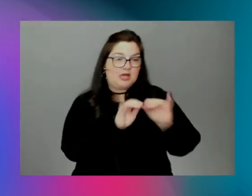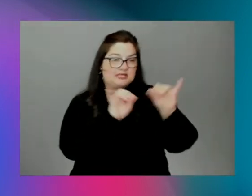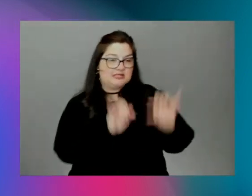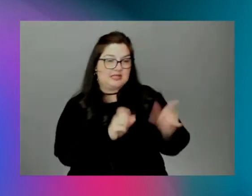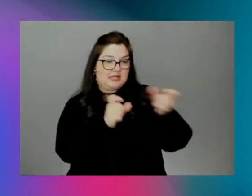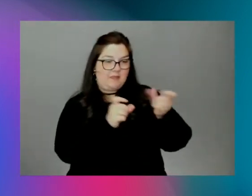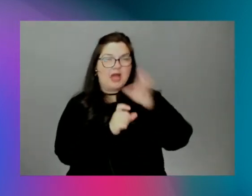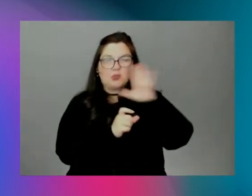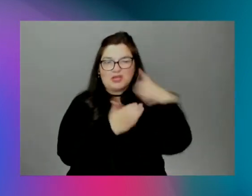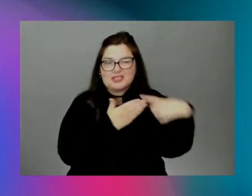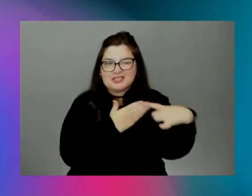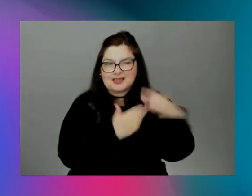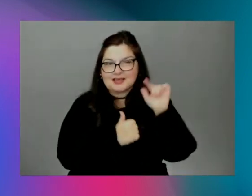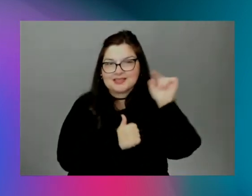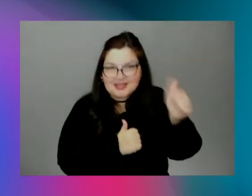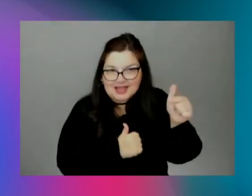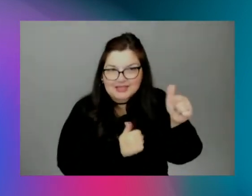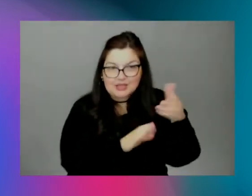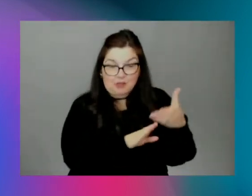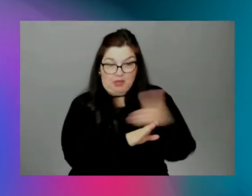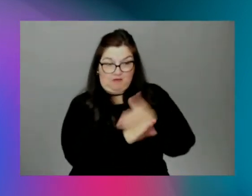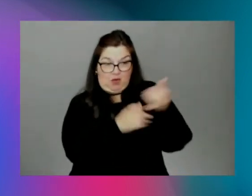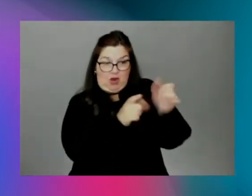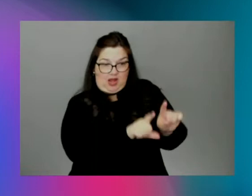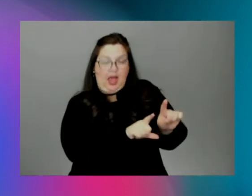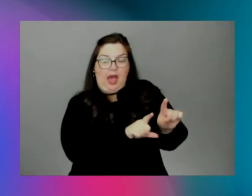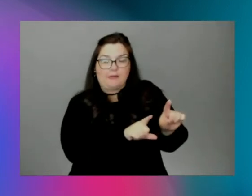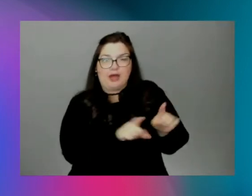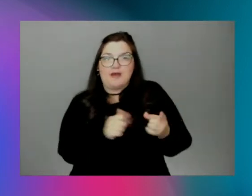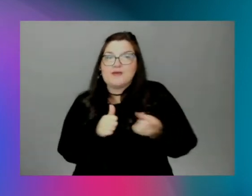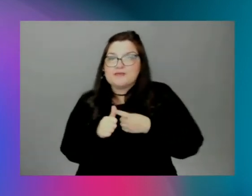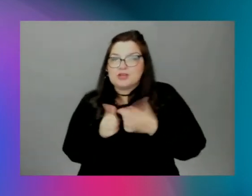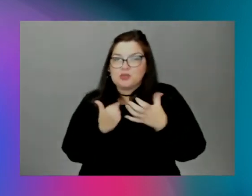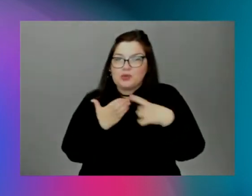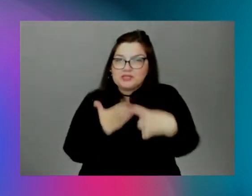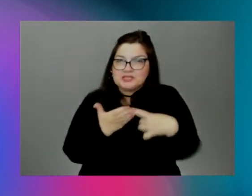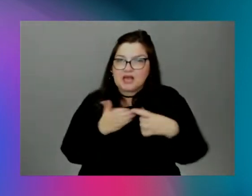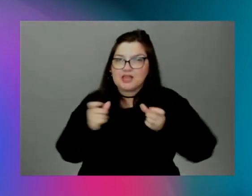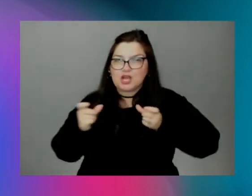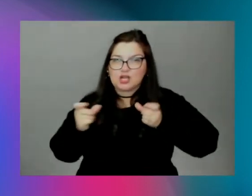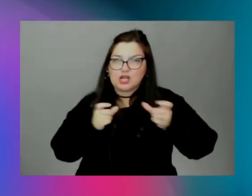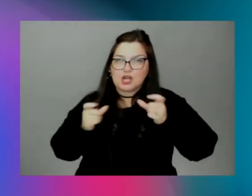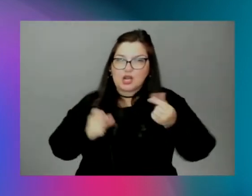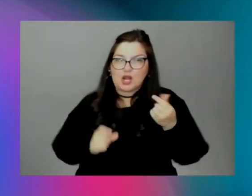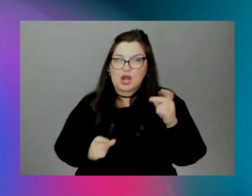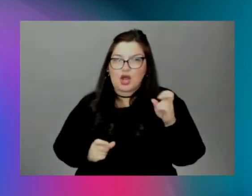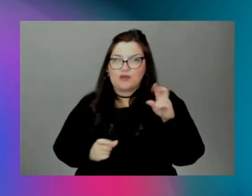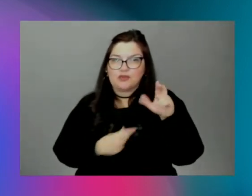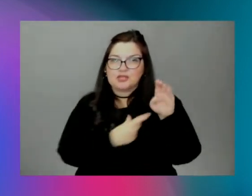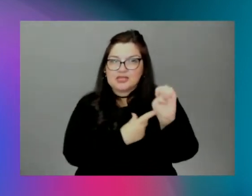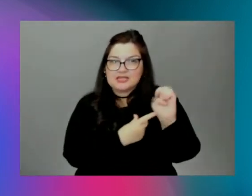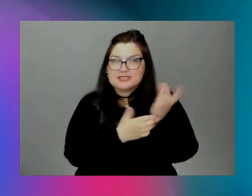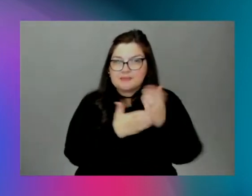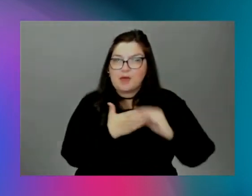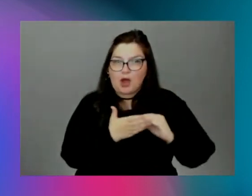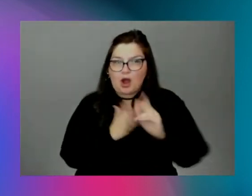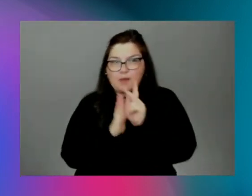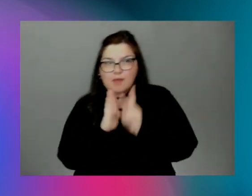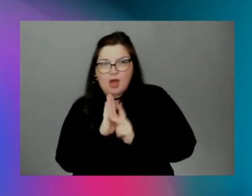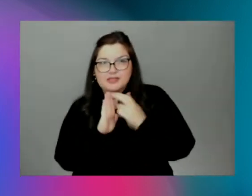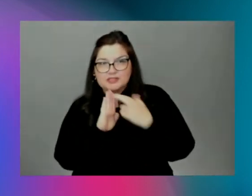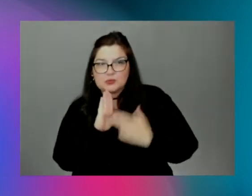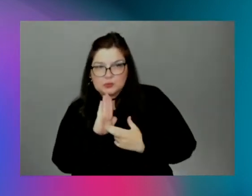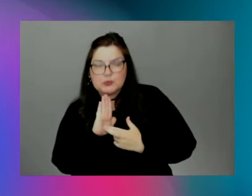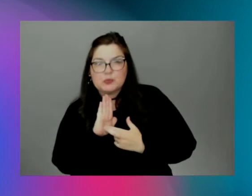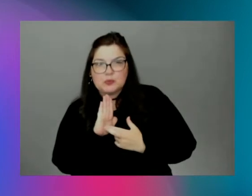Before going to that, right, I wanted to talk about the governance part of it. So this is one way of doing the governance where you